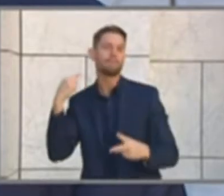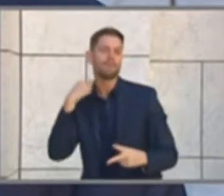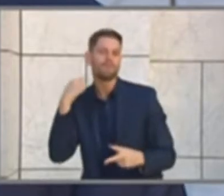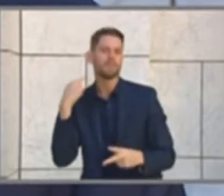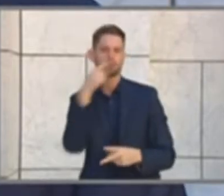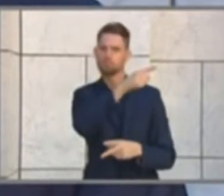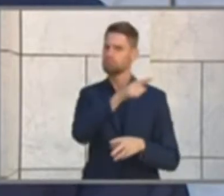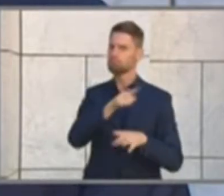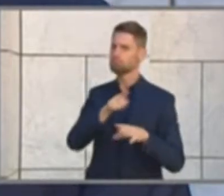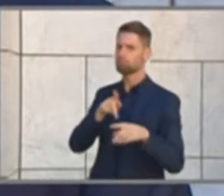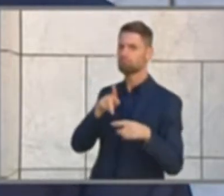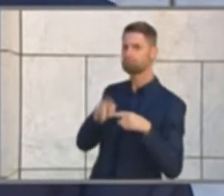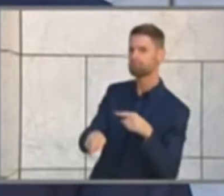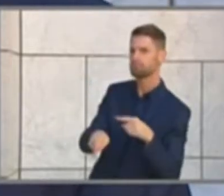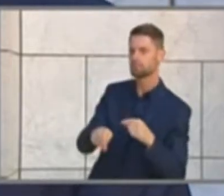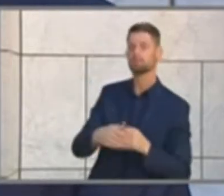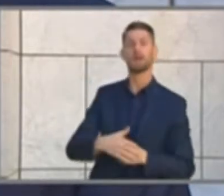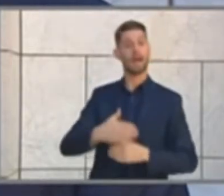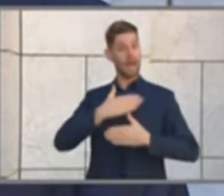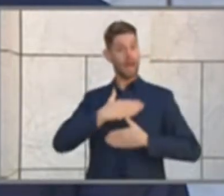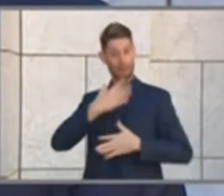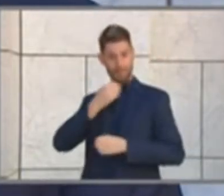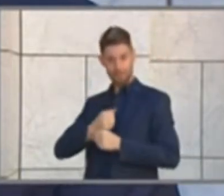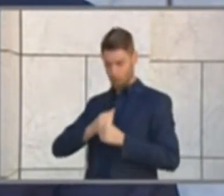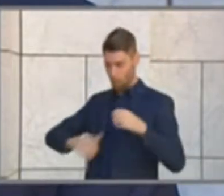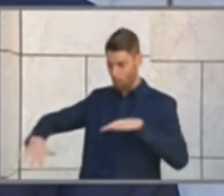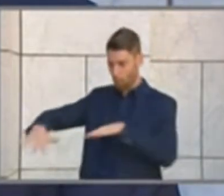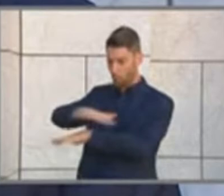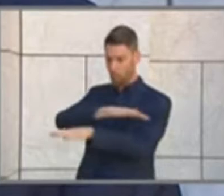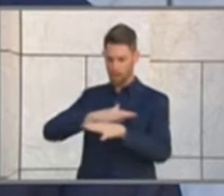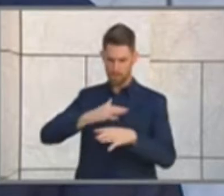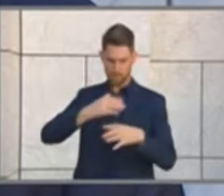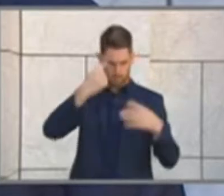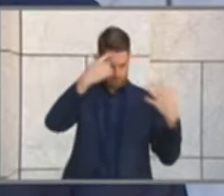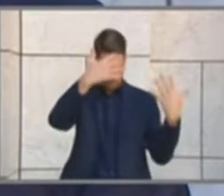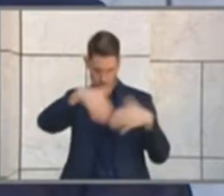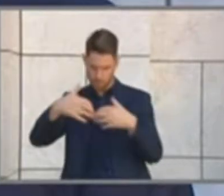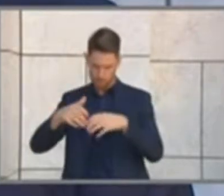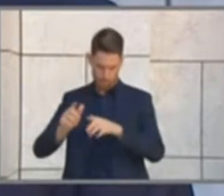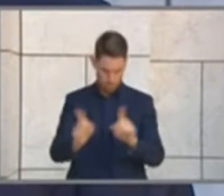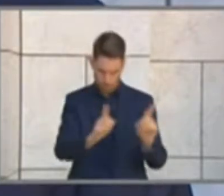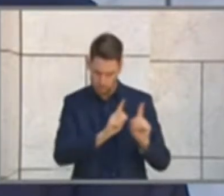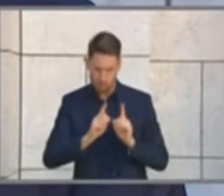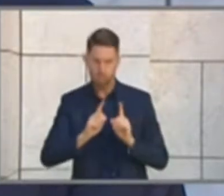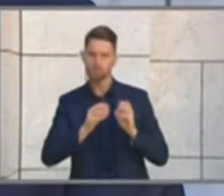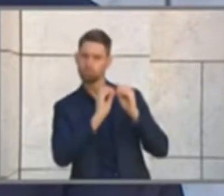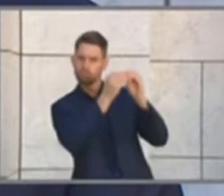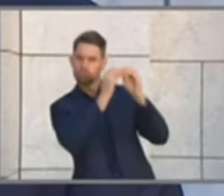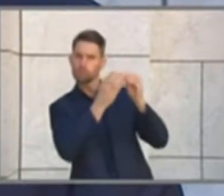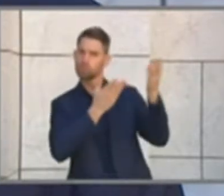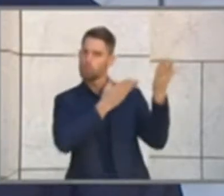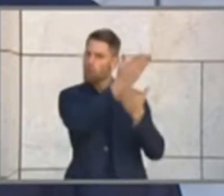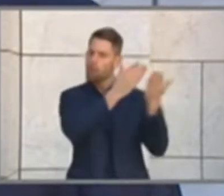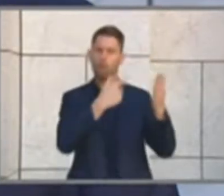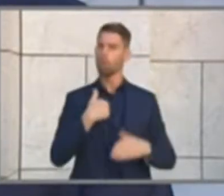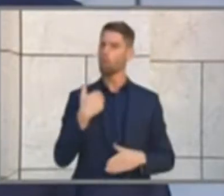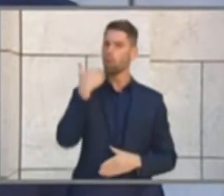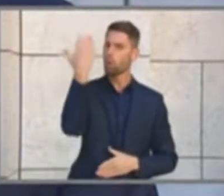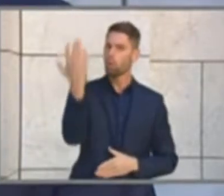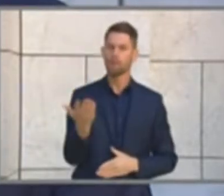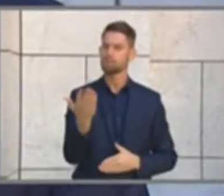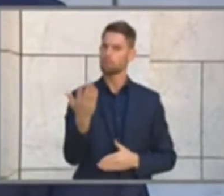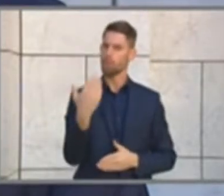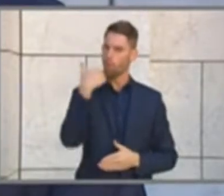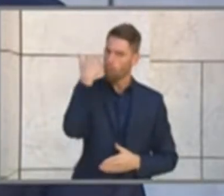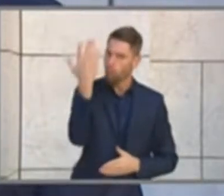our agencies, our officers, our ministers, we will just work through all the normal channels, and we've always been available to make it